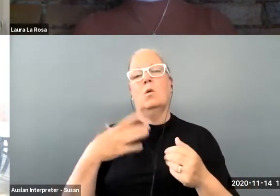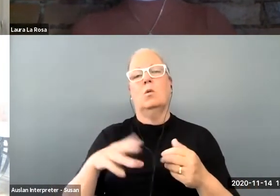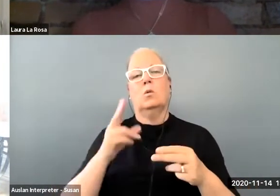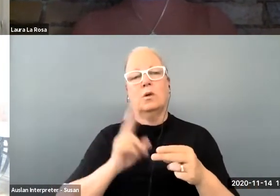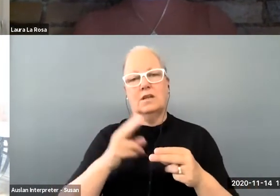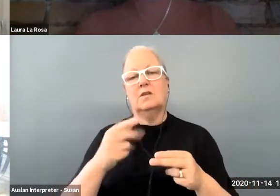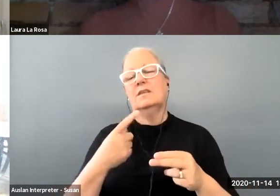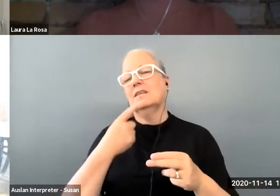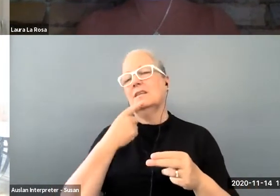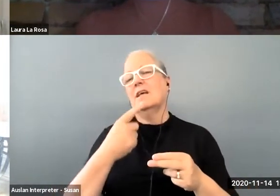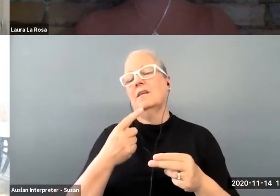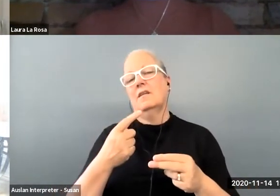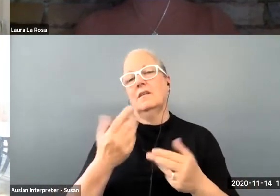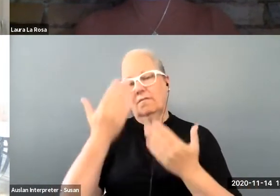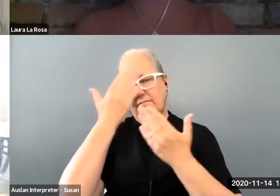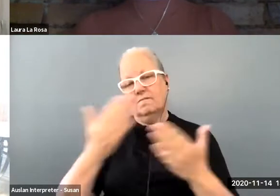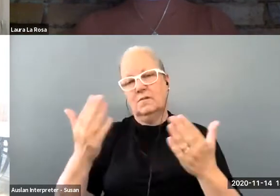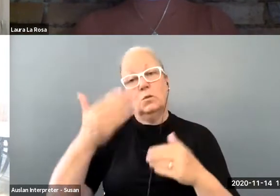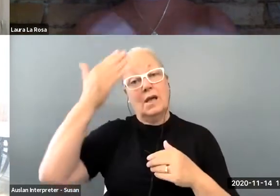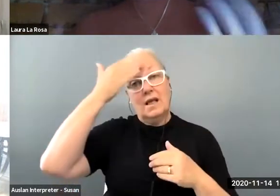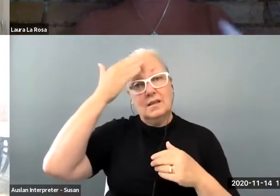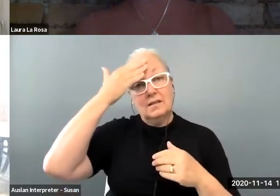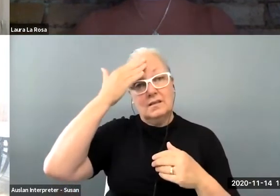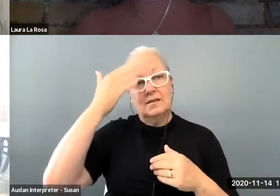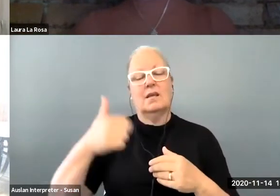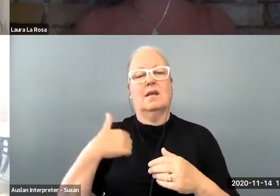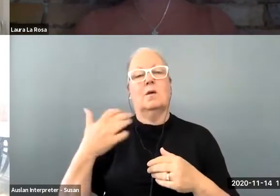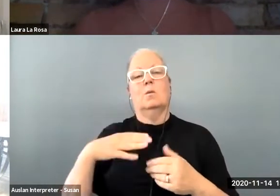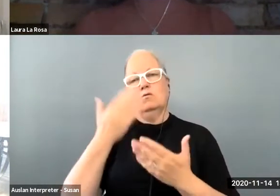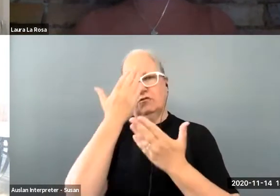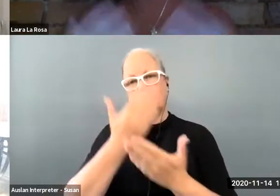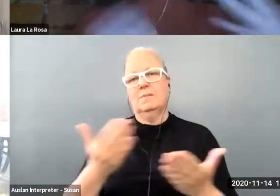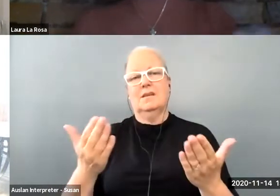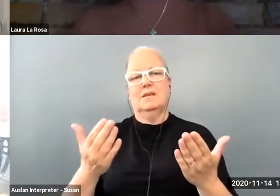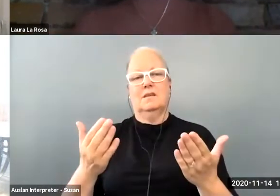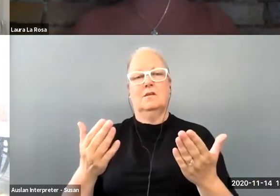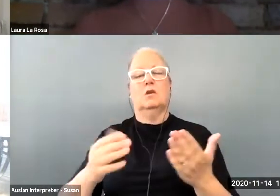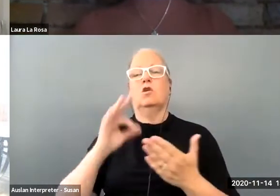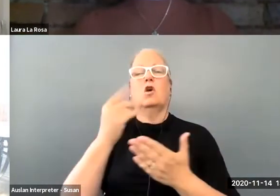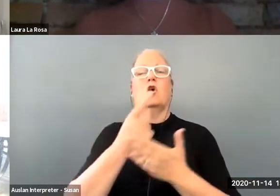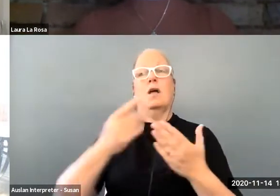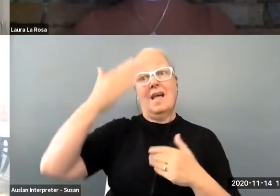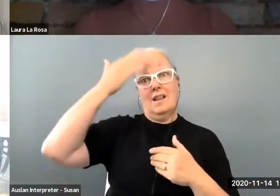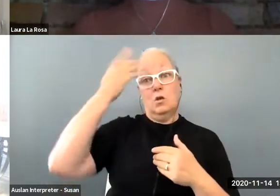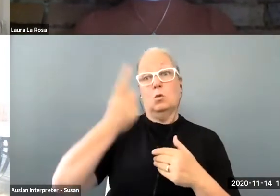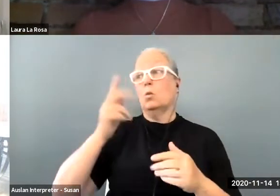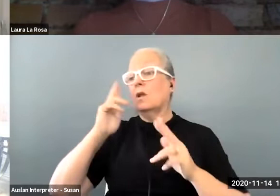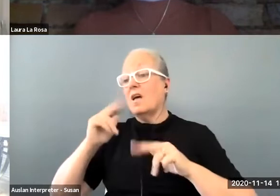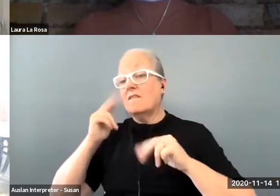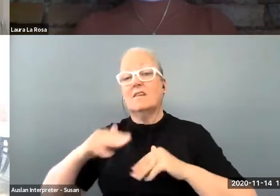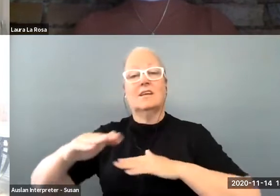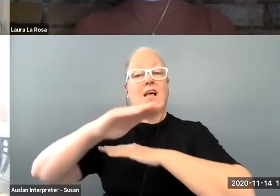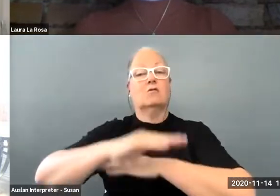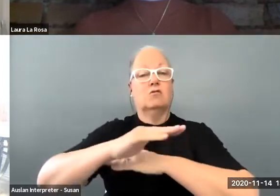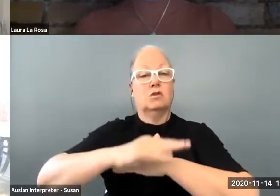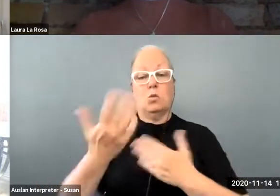pay tribute to elders and pay my respects, not just the elders who look after the country I'm currently a